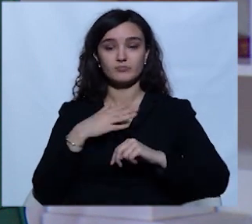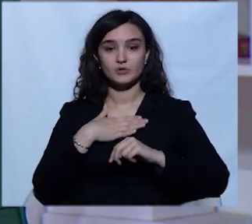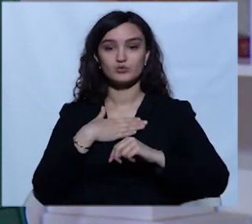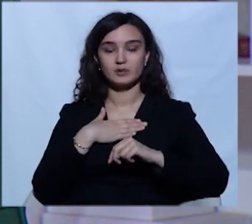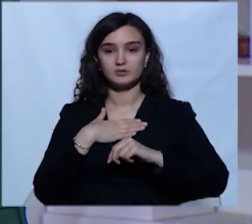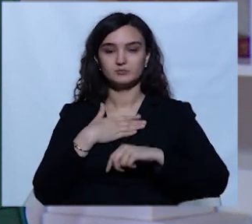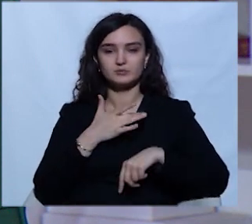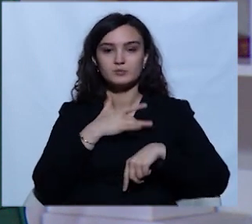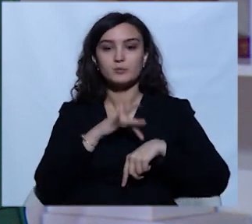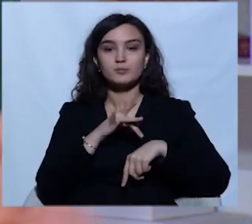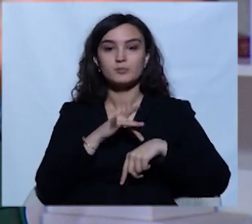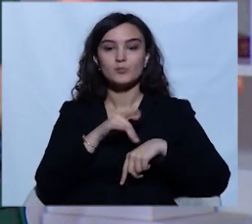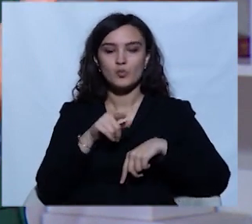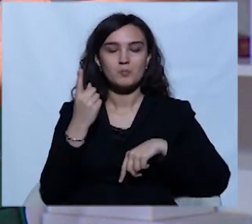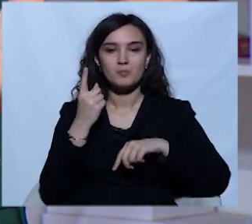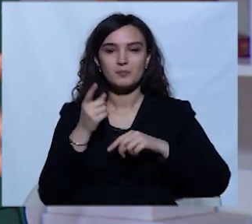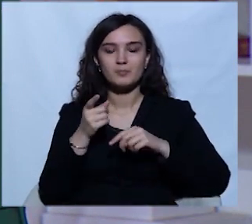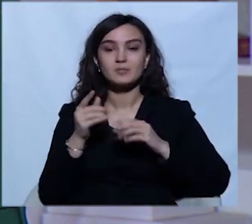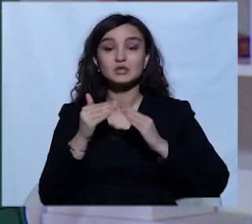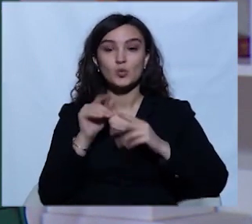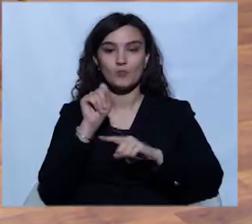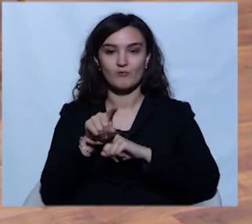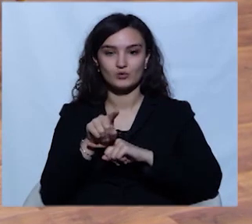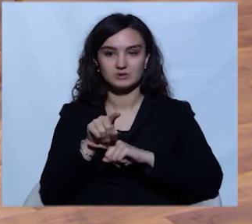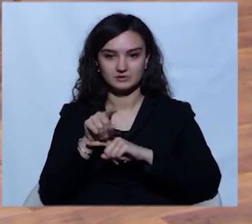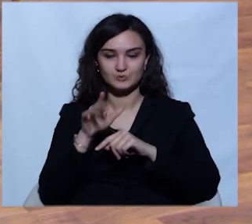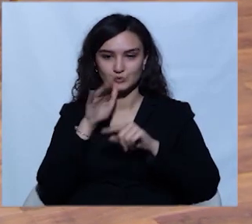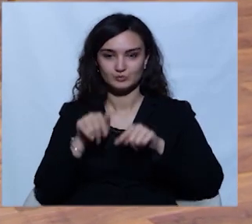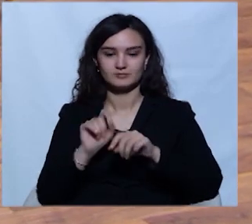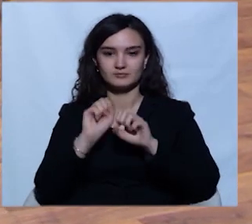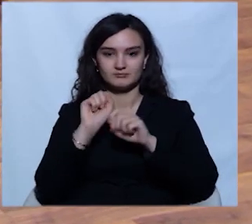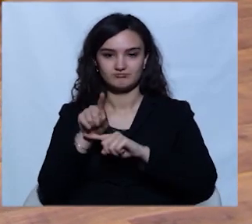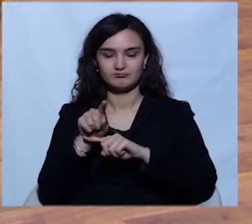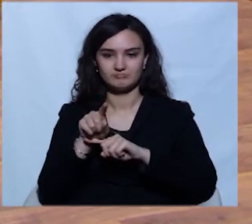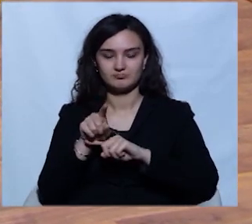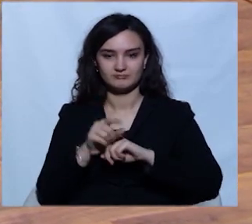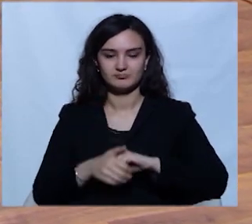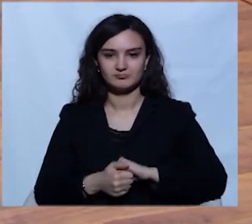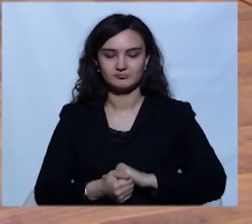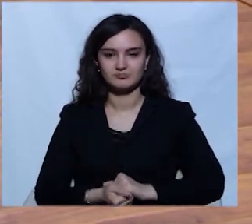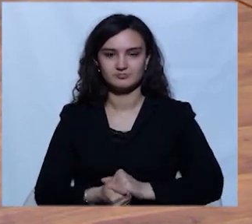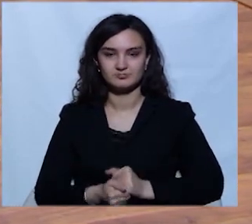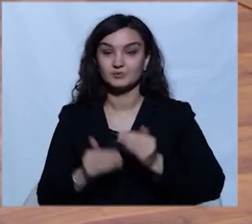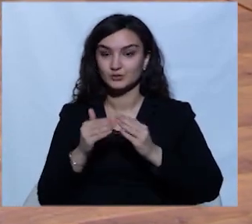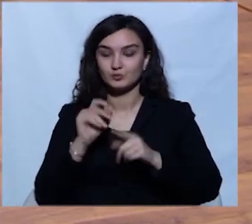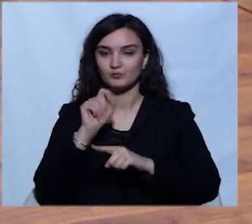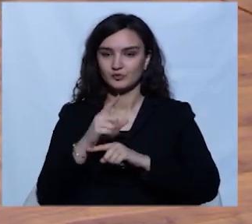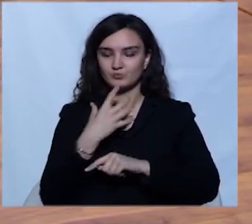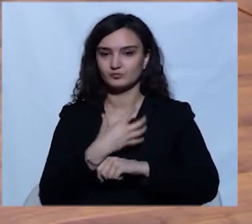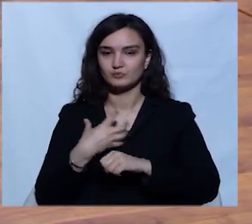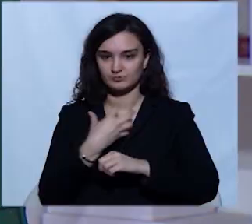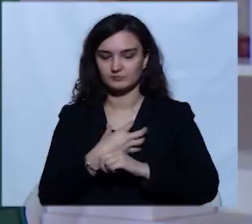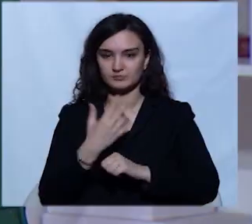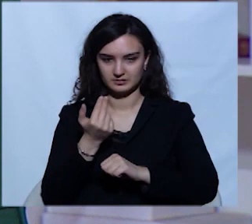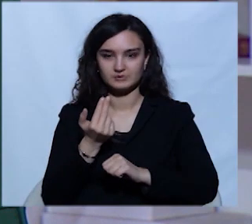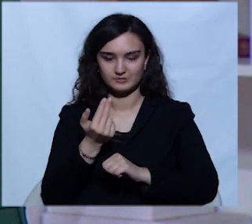favorite part, of course, homework time. I guess it wouldn't be a lesson without some homework. It really